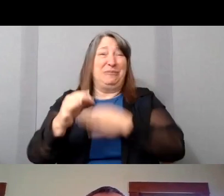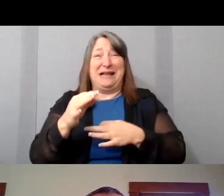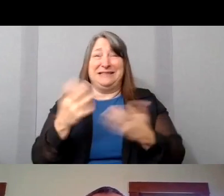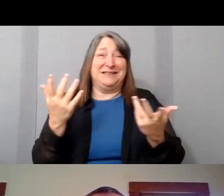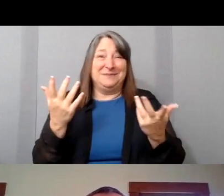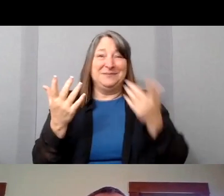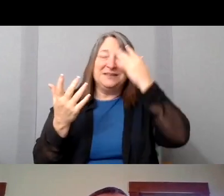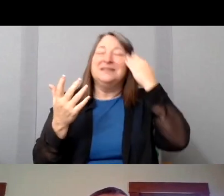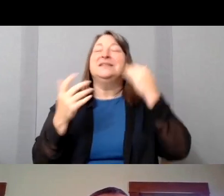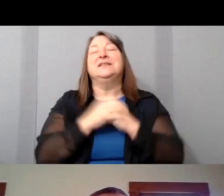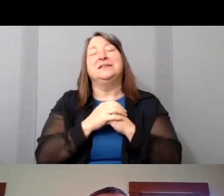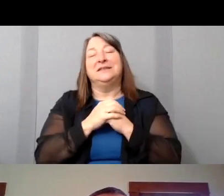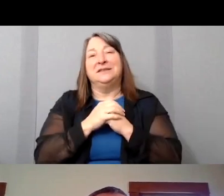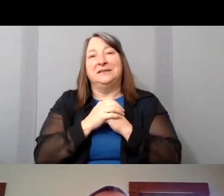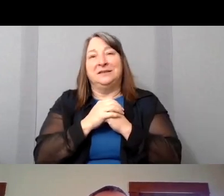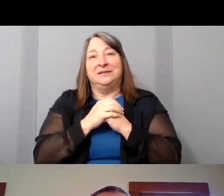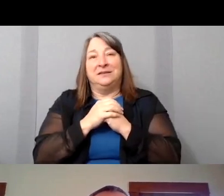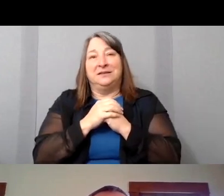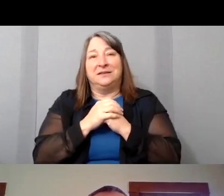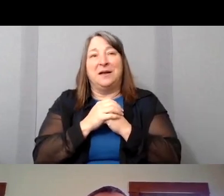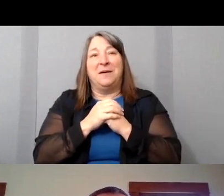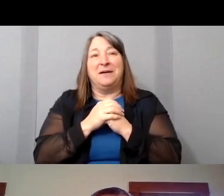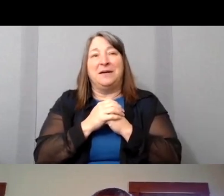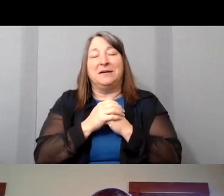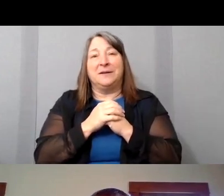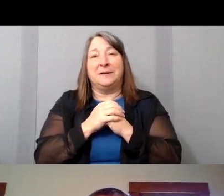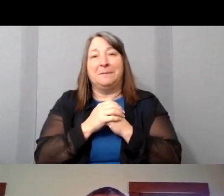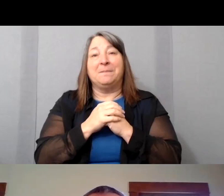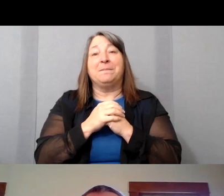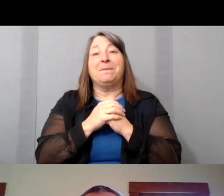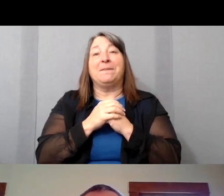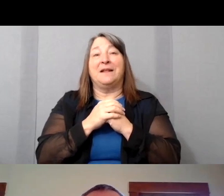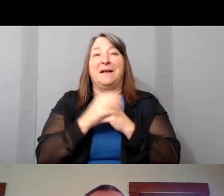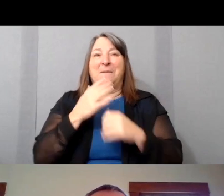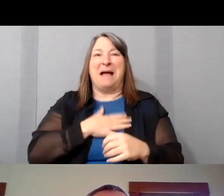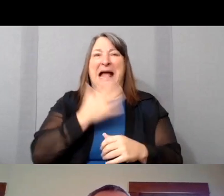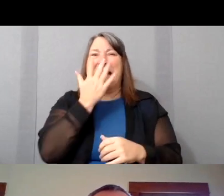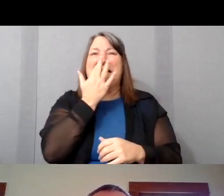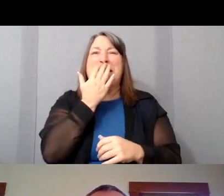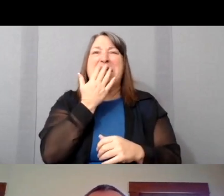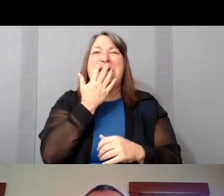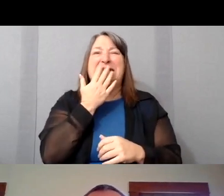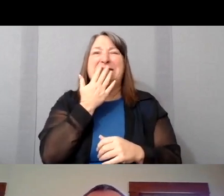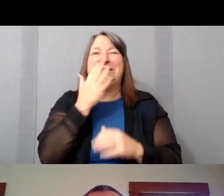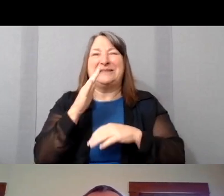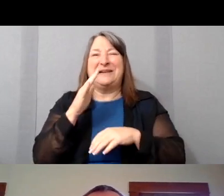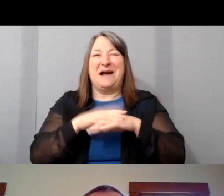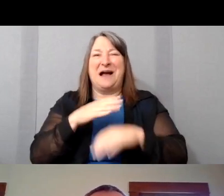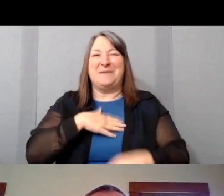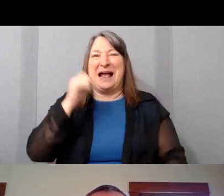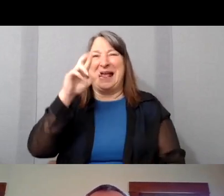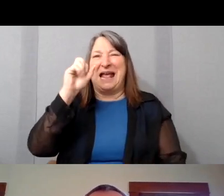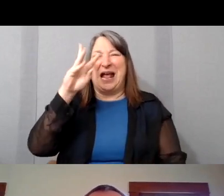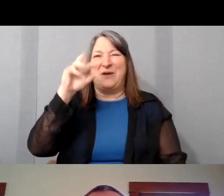if you look, you know, across the spectrum, and unfortunately my colors on these arrows got a little changed in